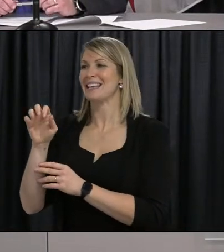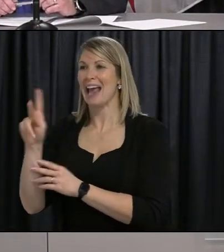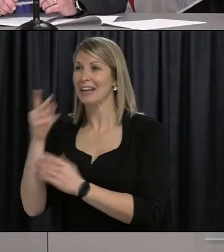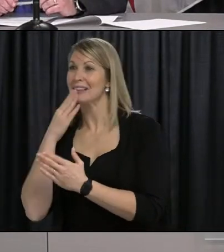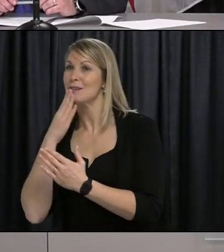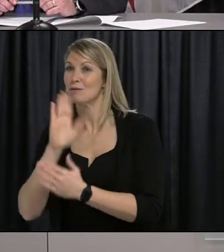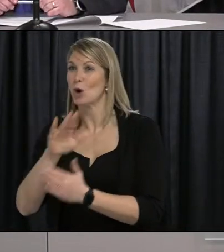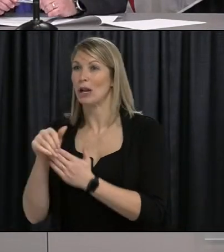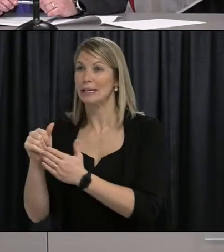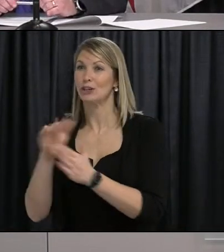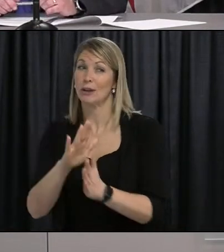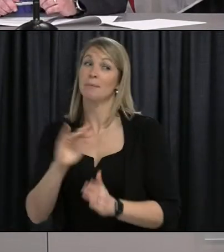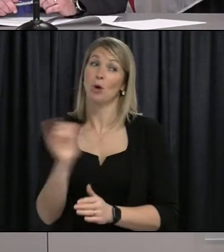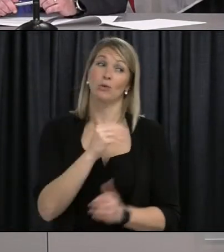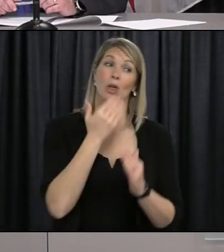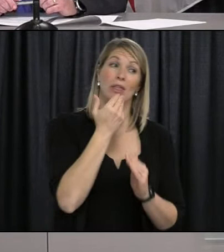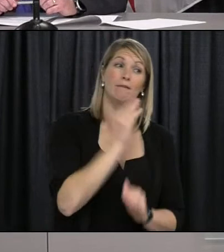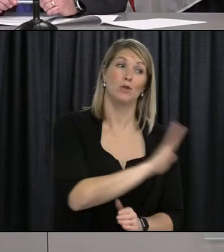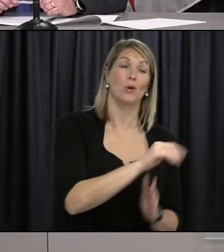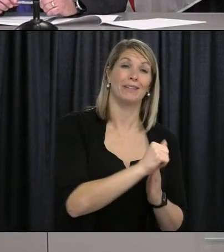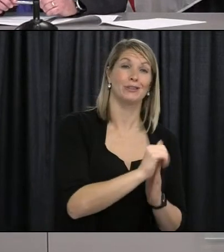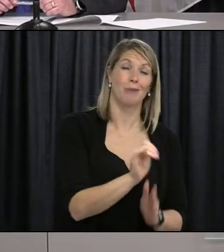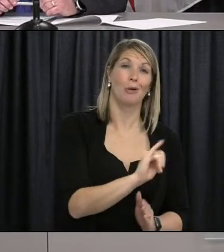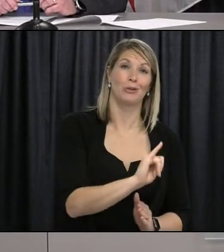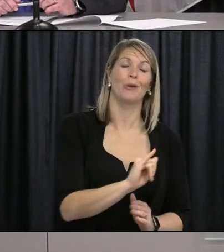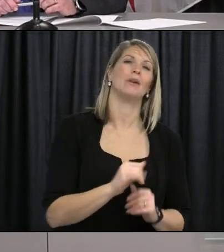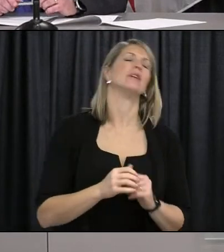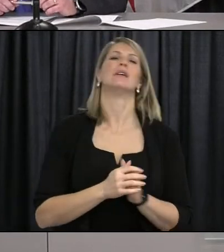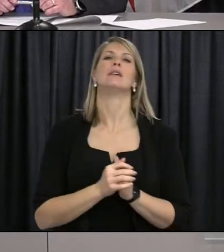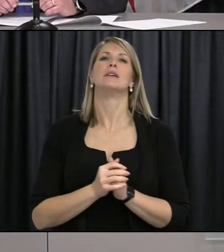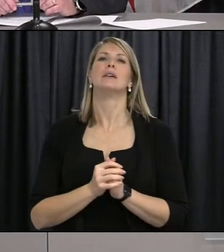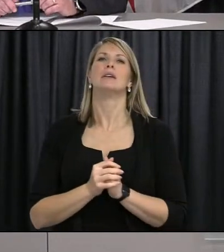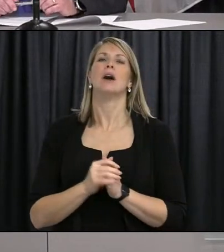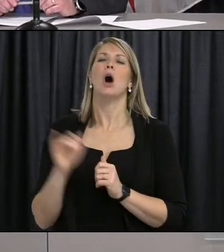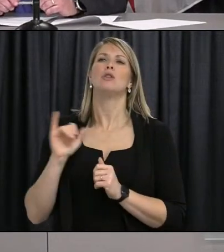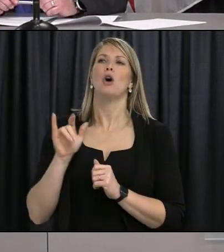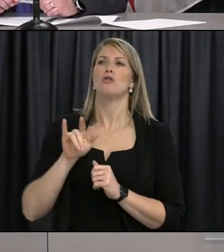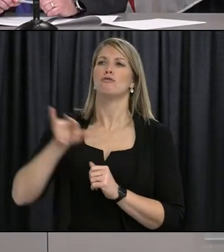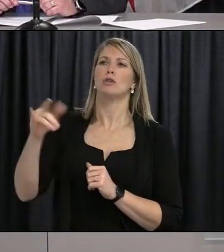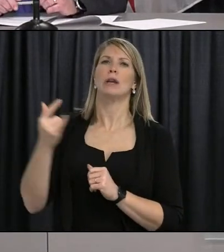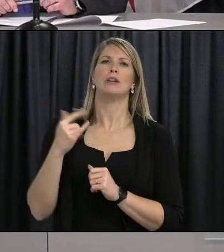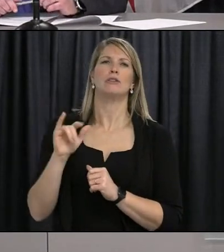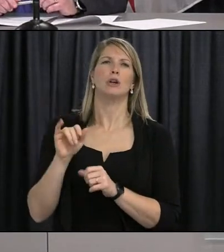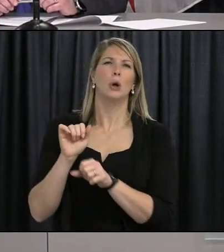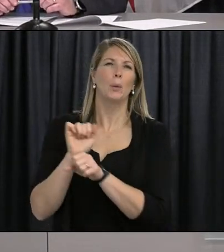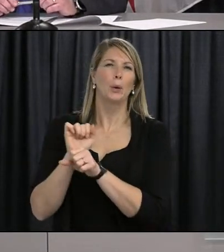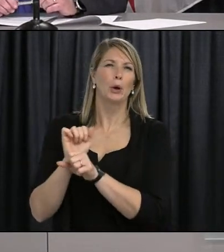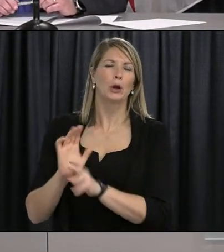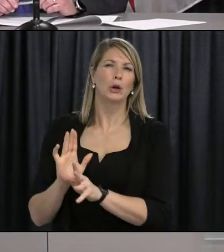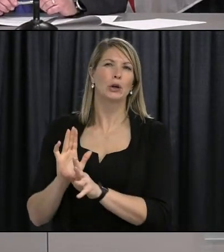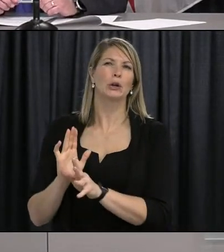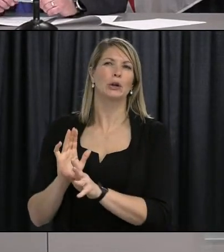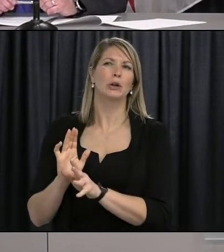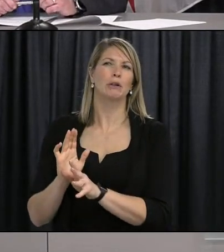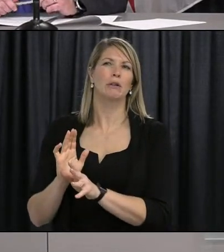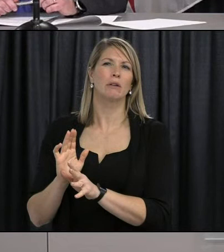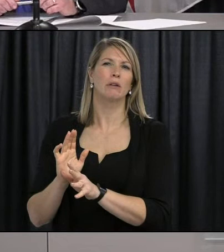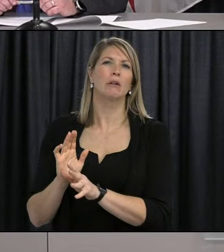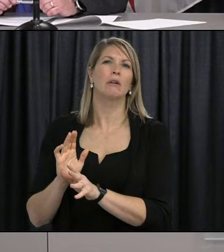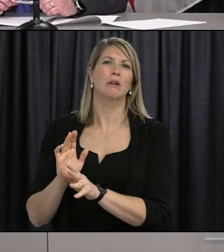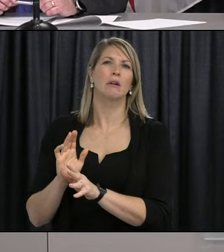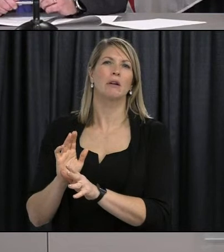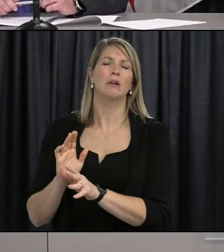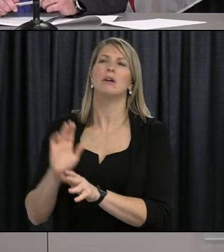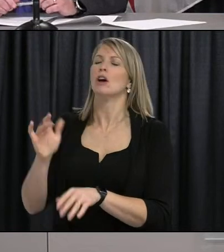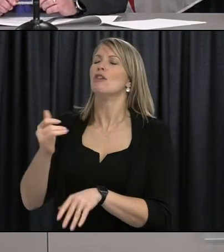asking, they say they were asked to complete training prior to working when there was a critical shortage. They did that start of